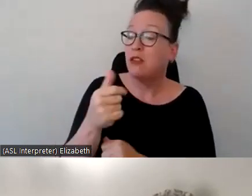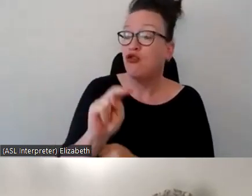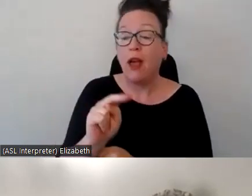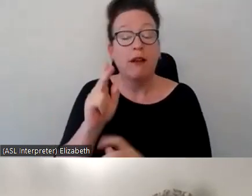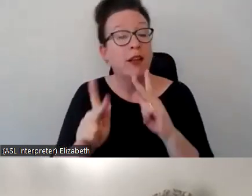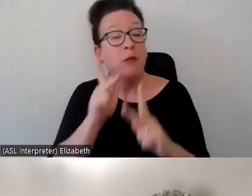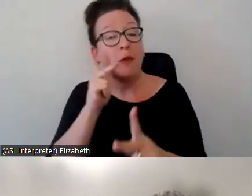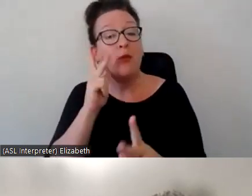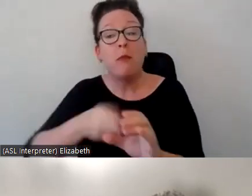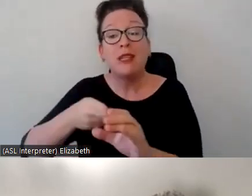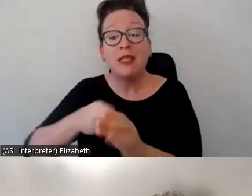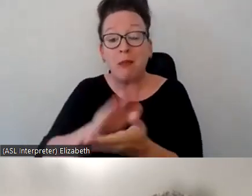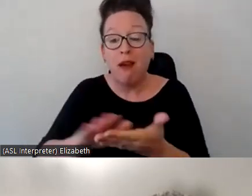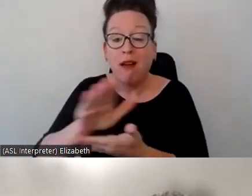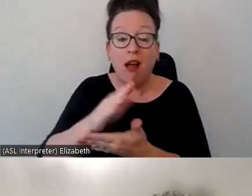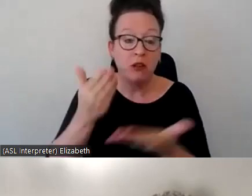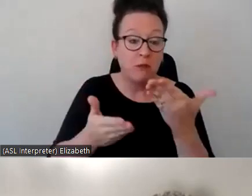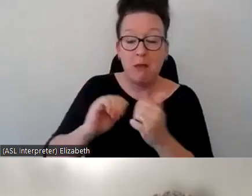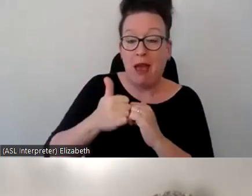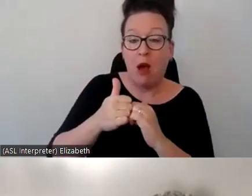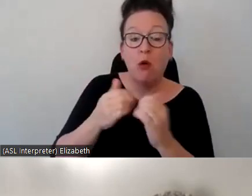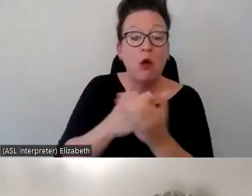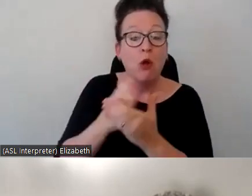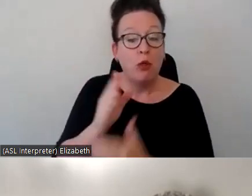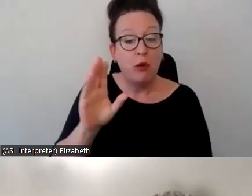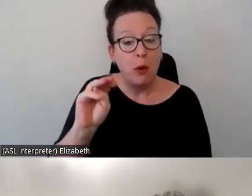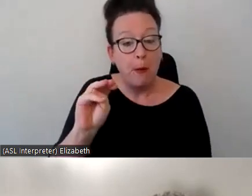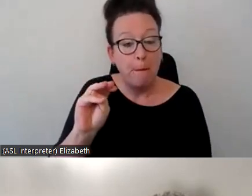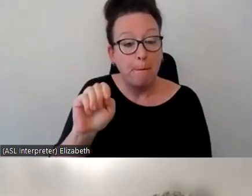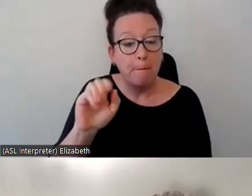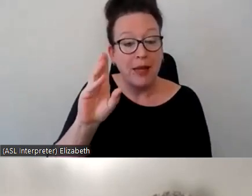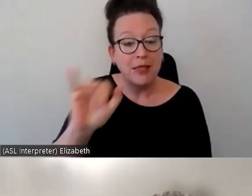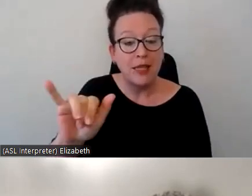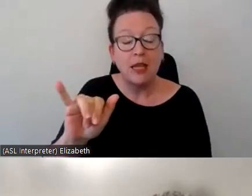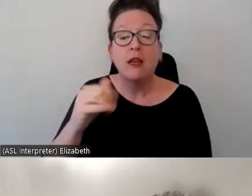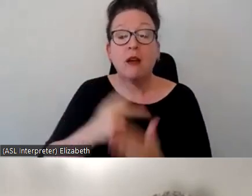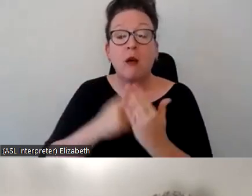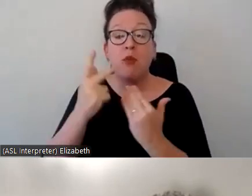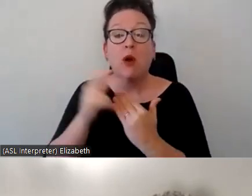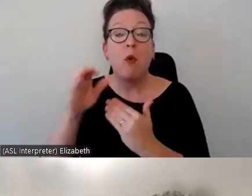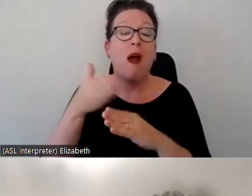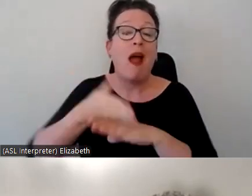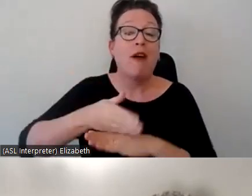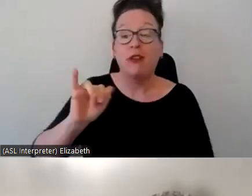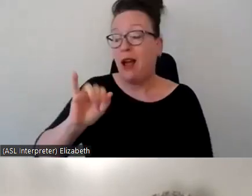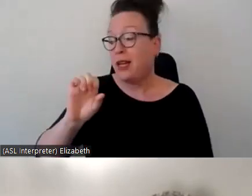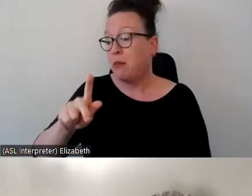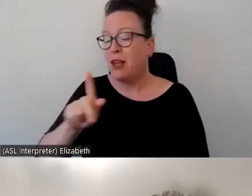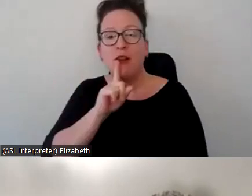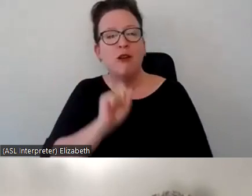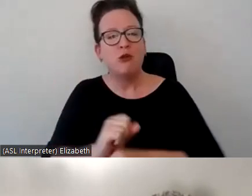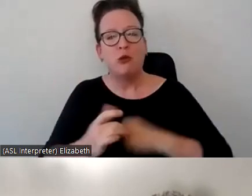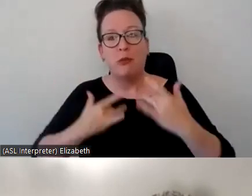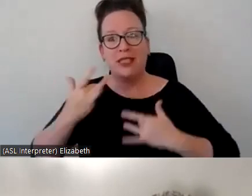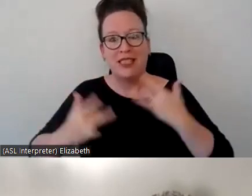in college, maybe through the MACI program or maybe just after an IEP. So we're super excited to have you at the first